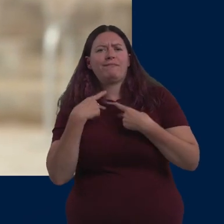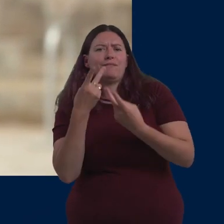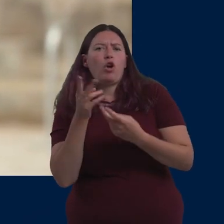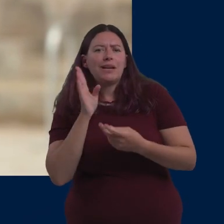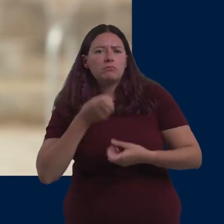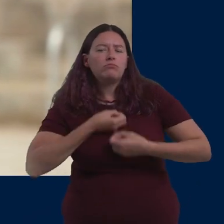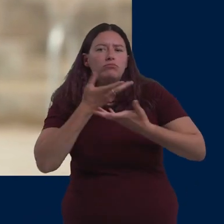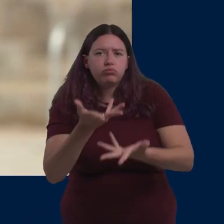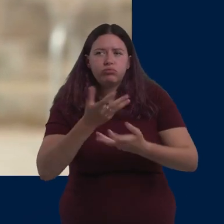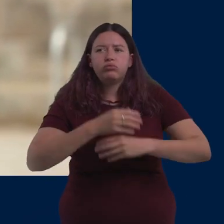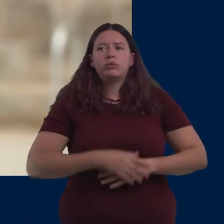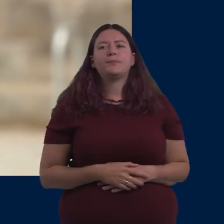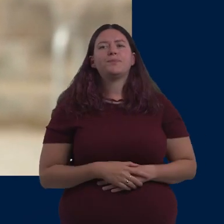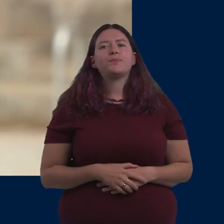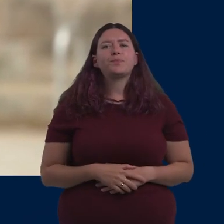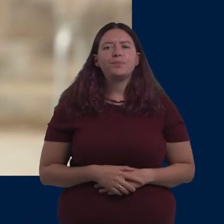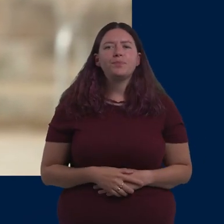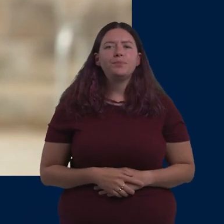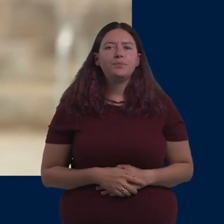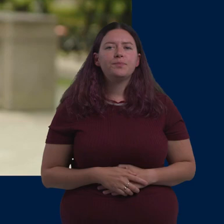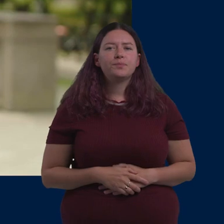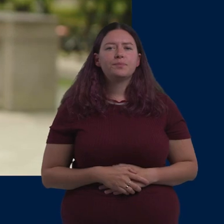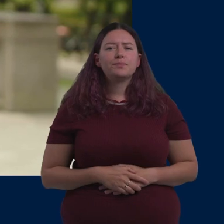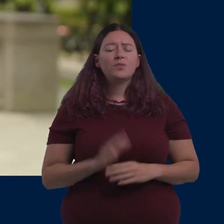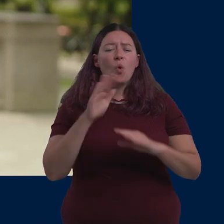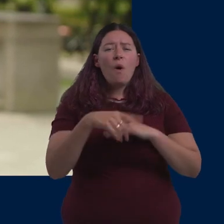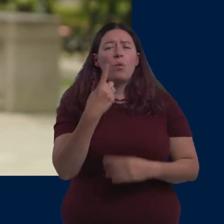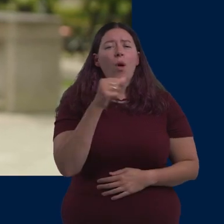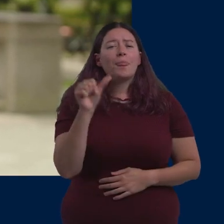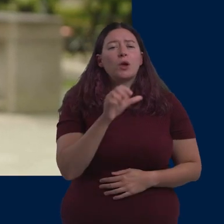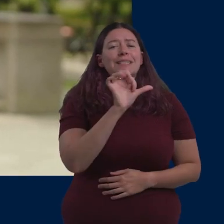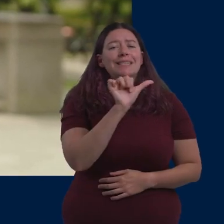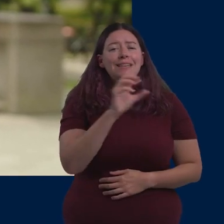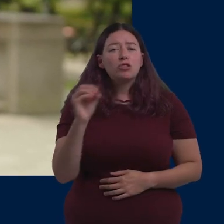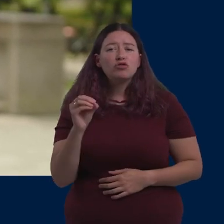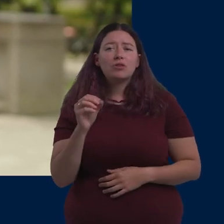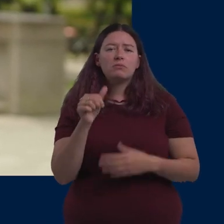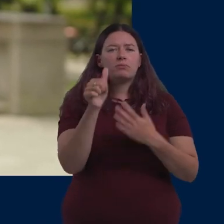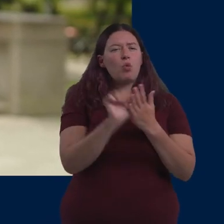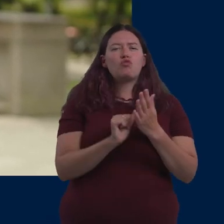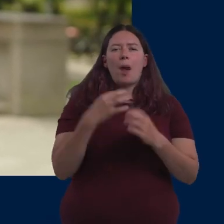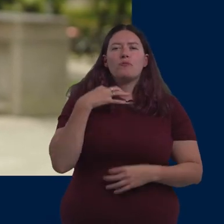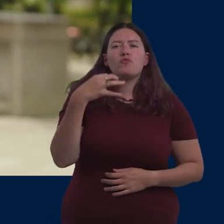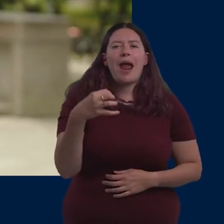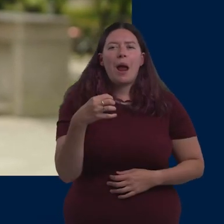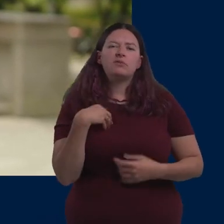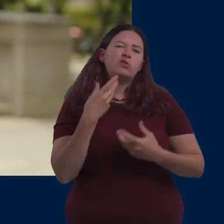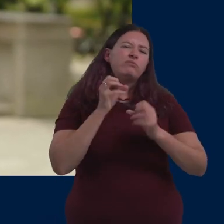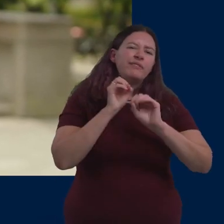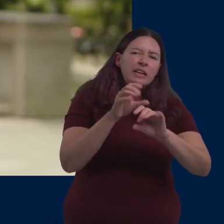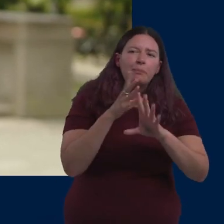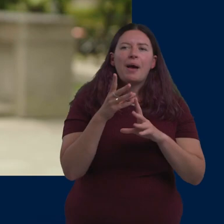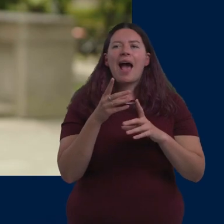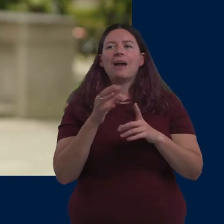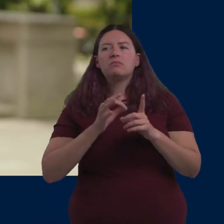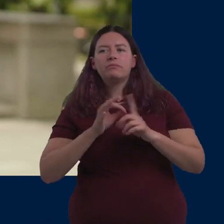represent communities of students who are underrepresented in higher education, and over 1,600 Programme Reps who work on a local level to improve